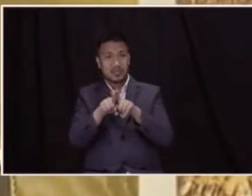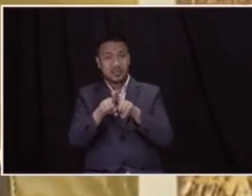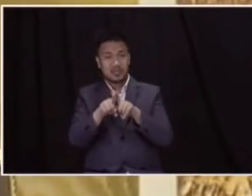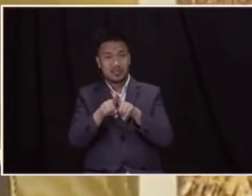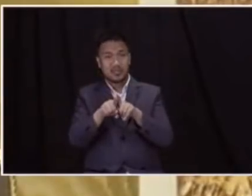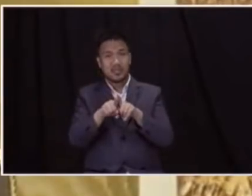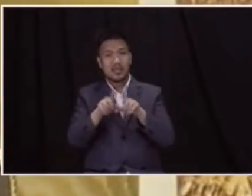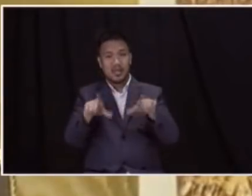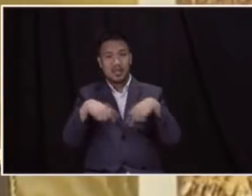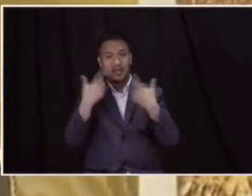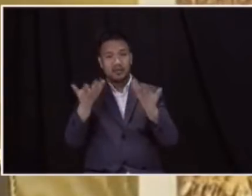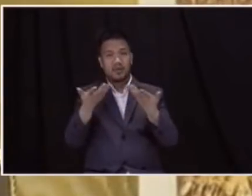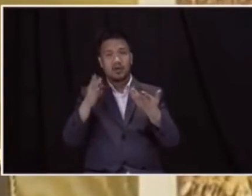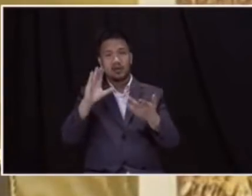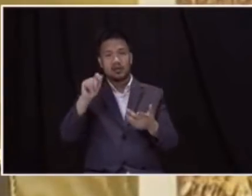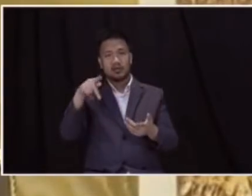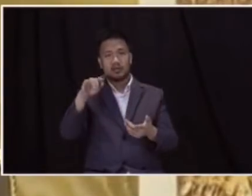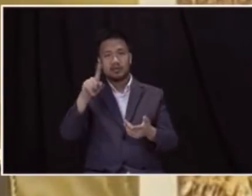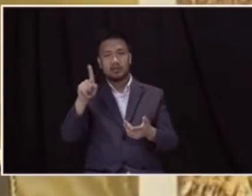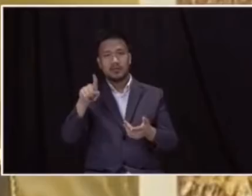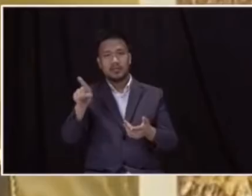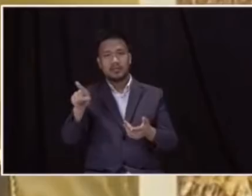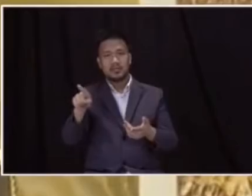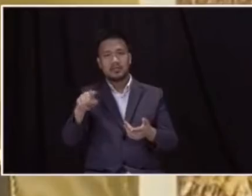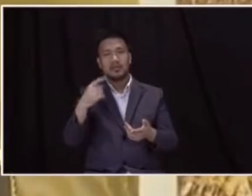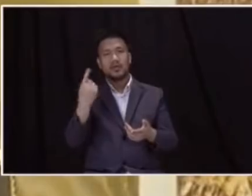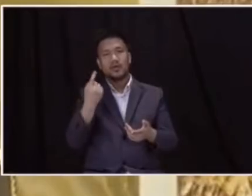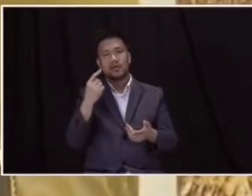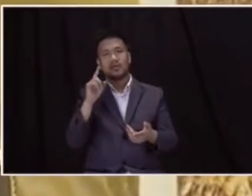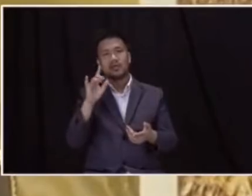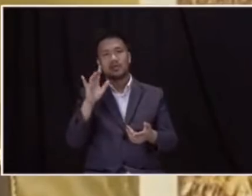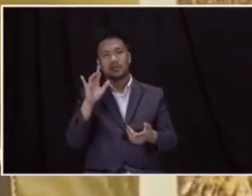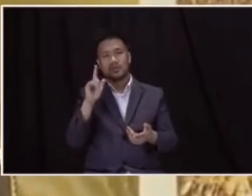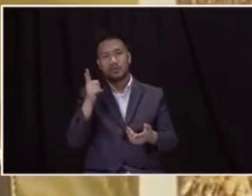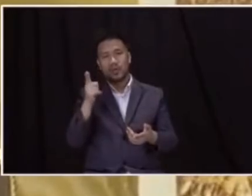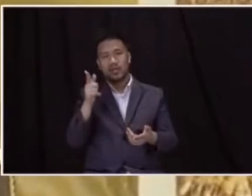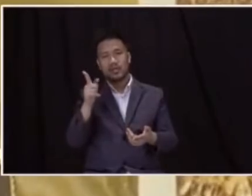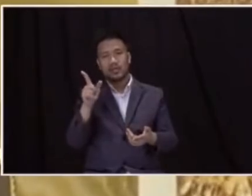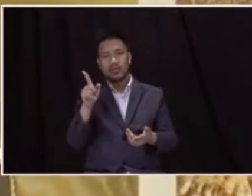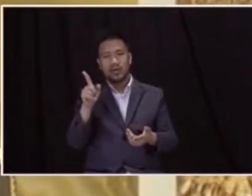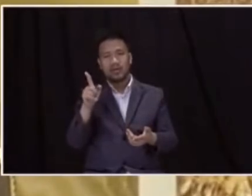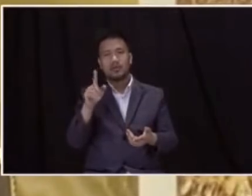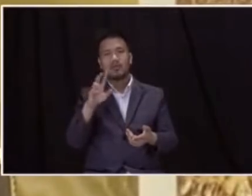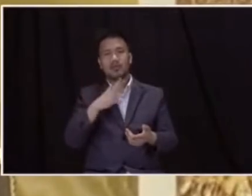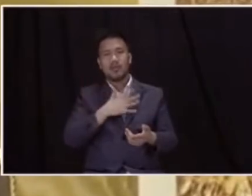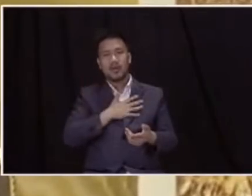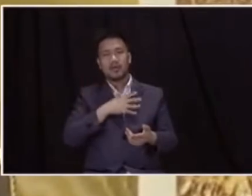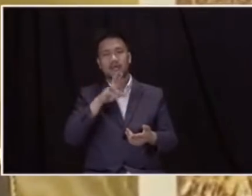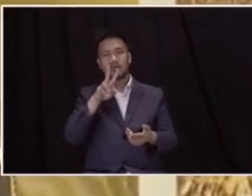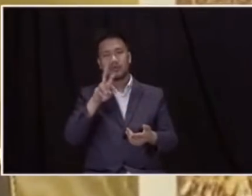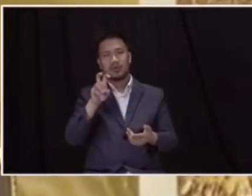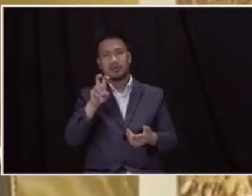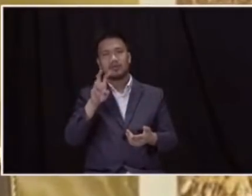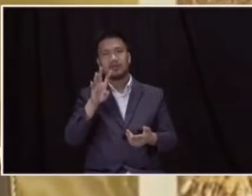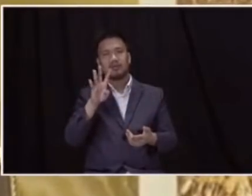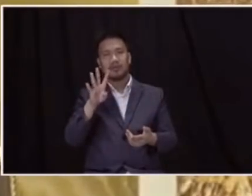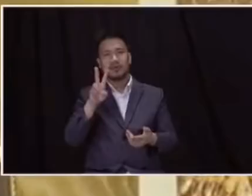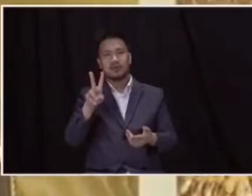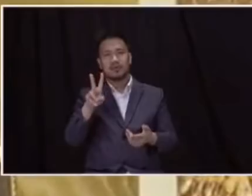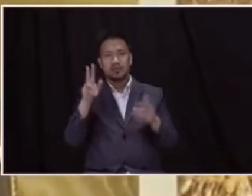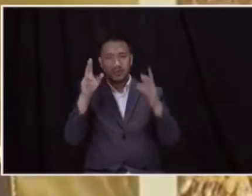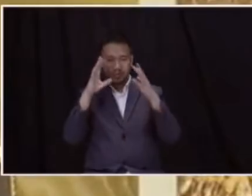in Capiz, only 21 of my 142 priests, the mayor of Rojas